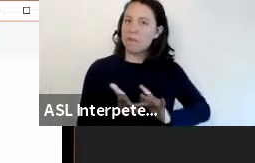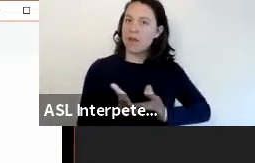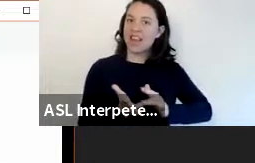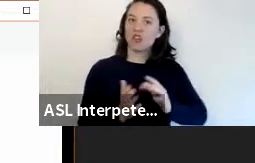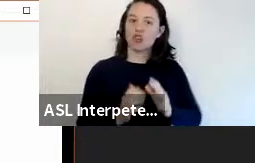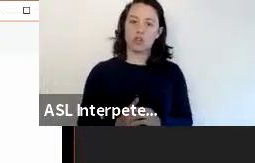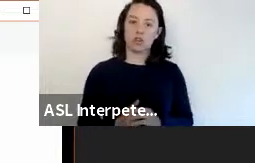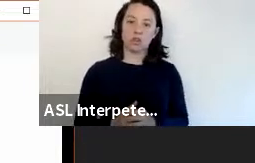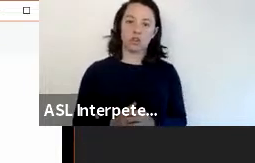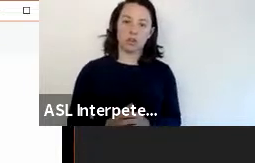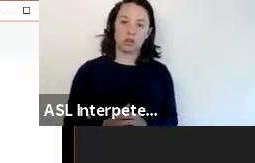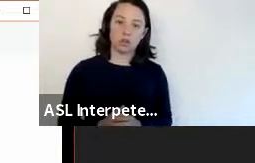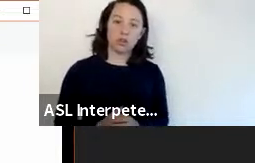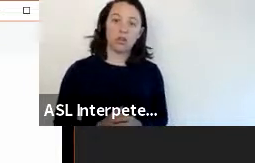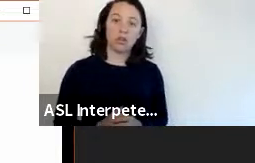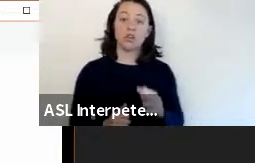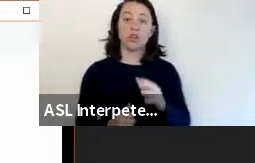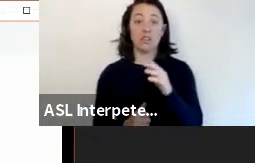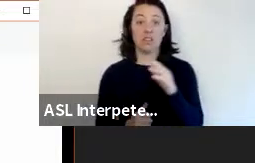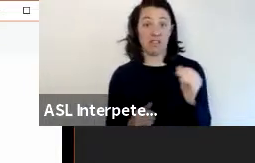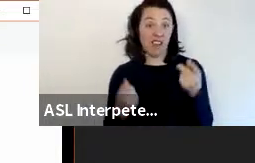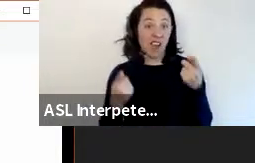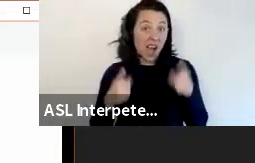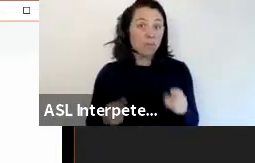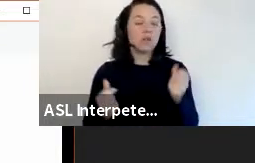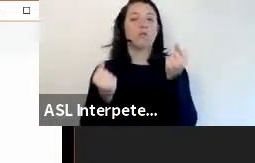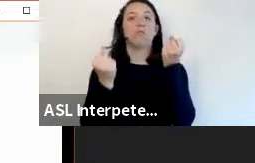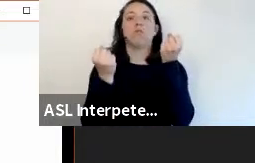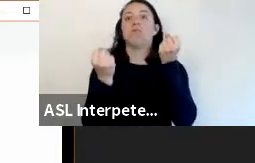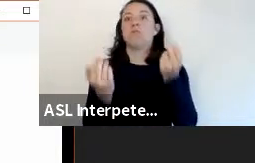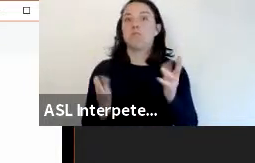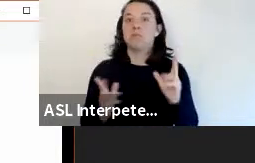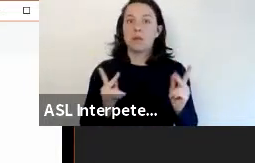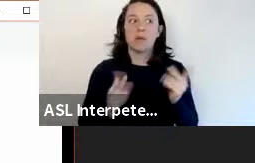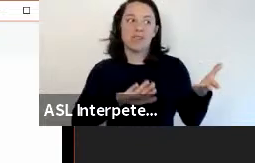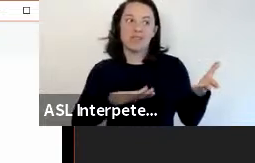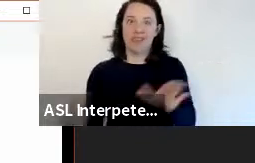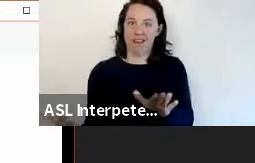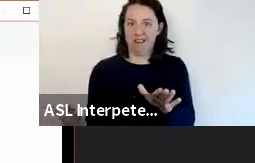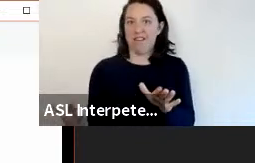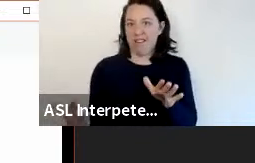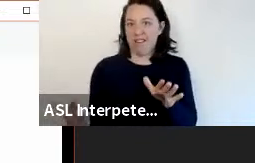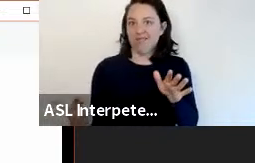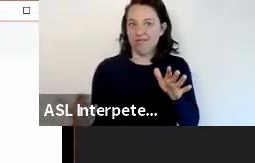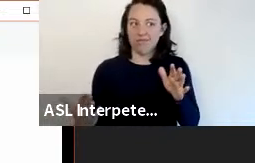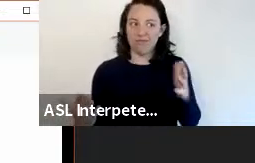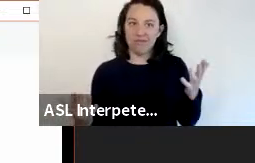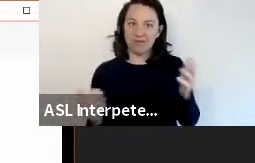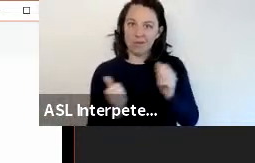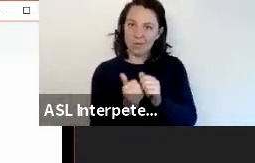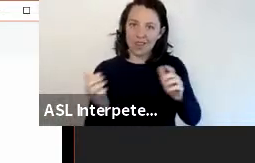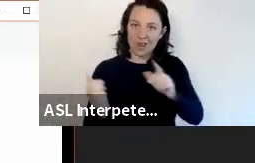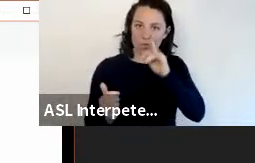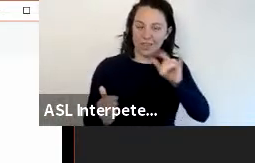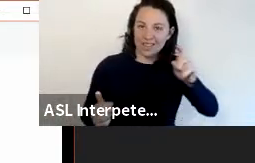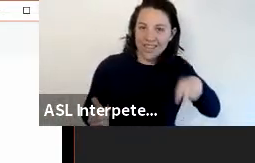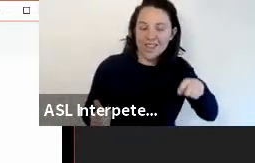and as a result, a lot of people died unnecessarily, and a lot of people were infected unnecessarily. So what